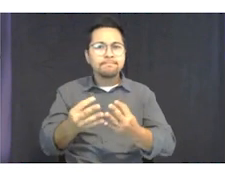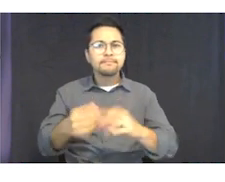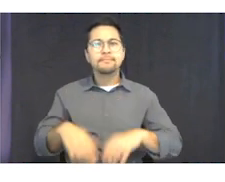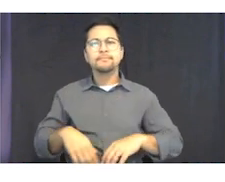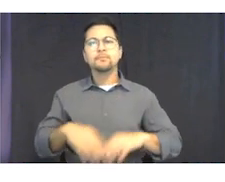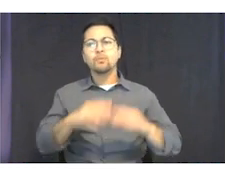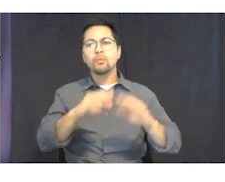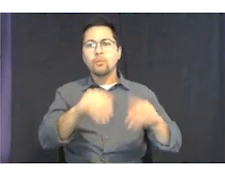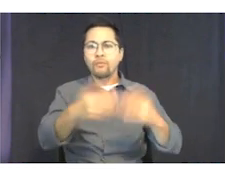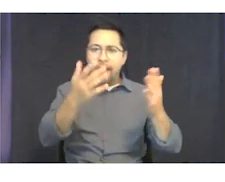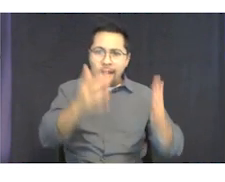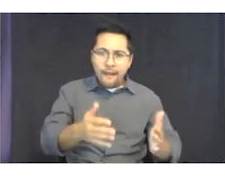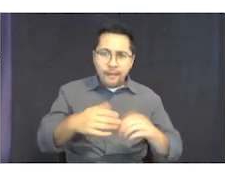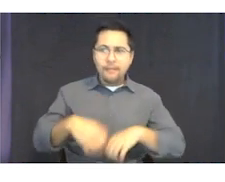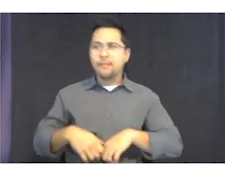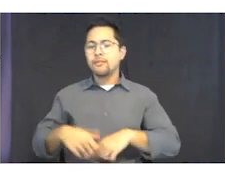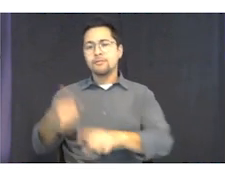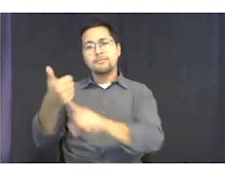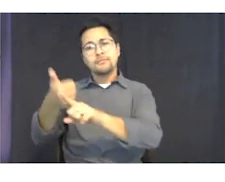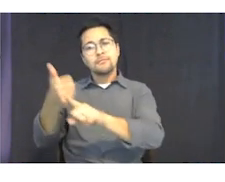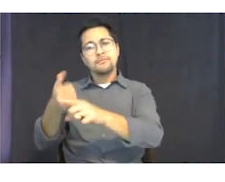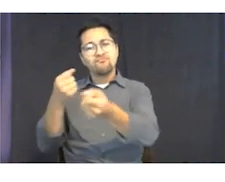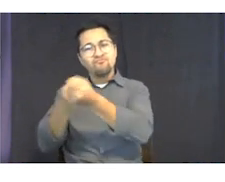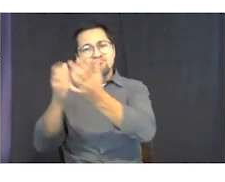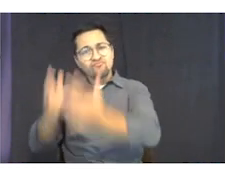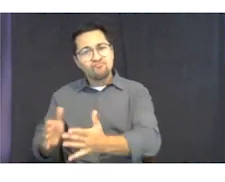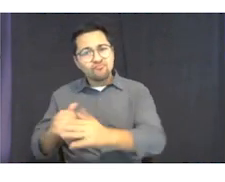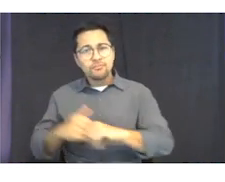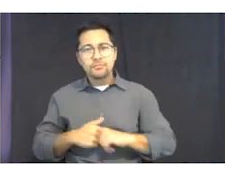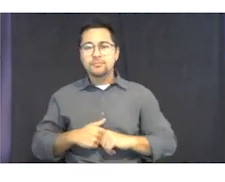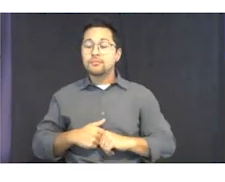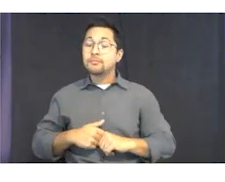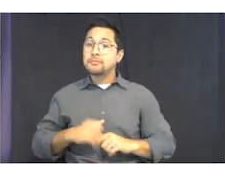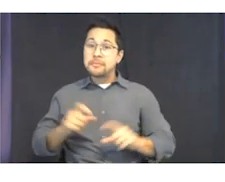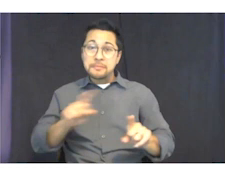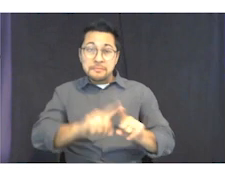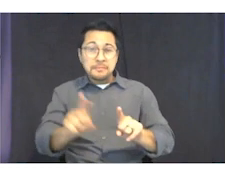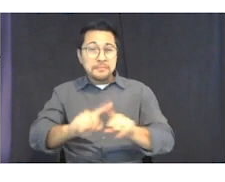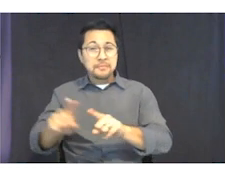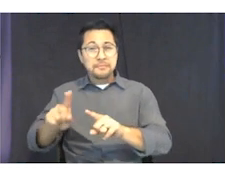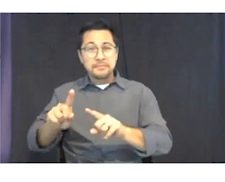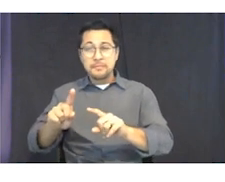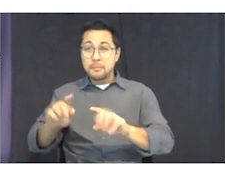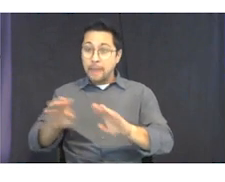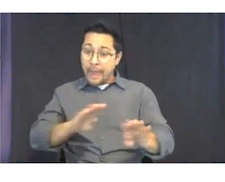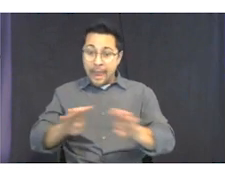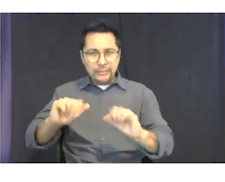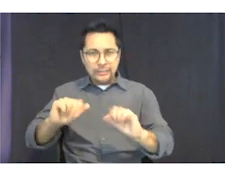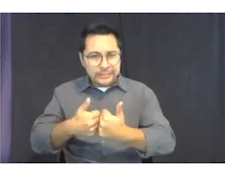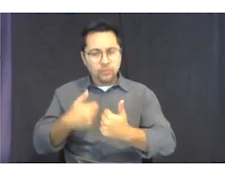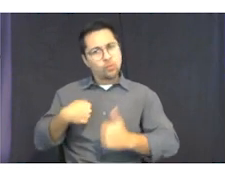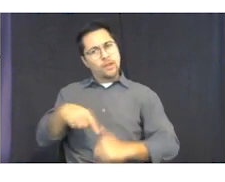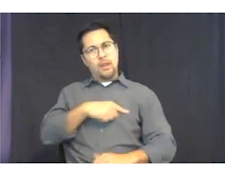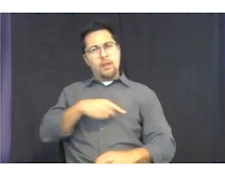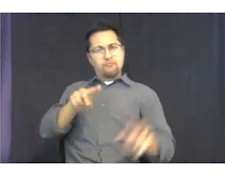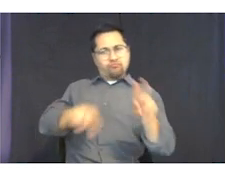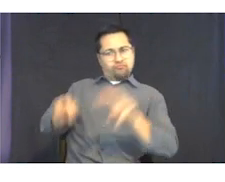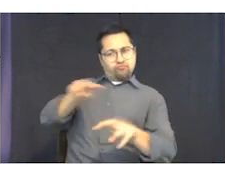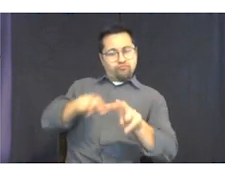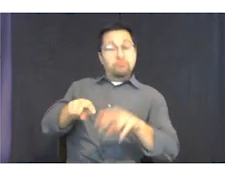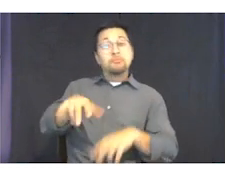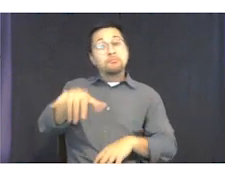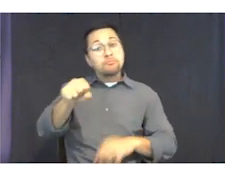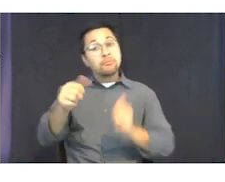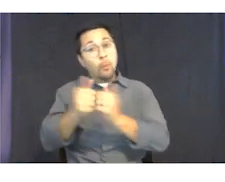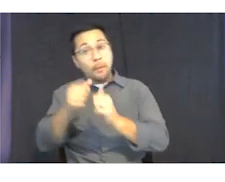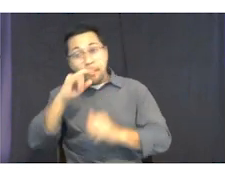many self-advocates. We've observed challenging behaviors with not only kiddos that we serve, but also young